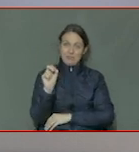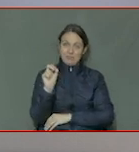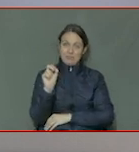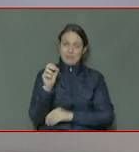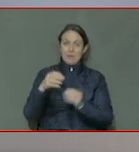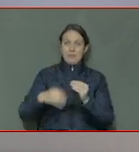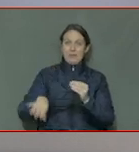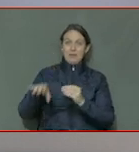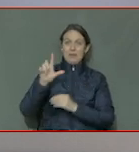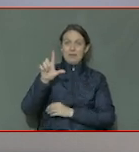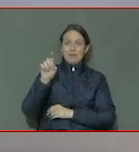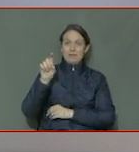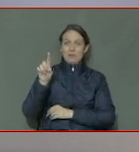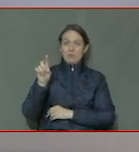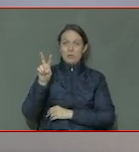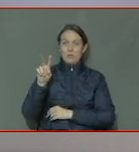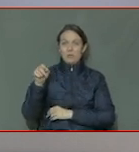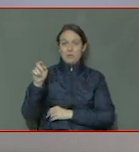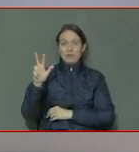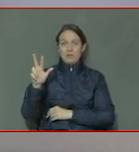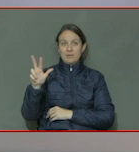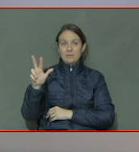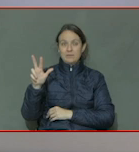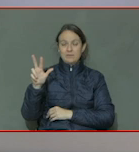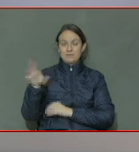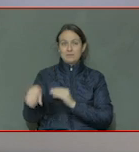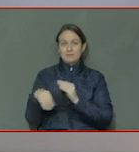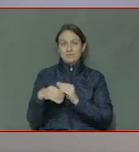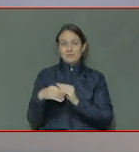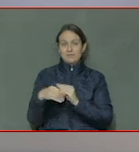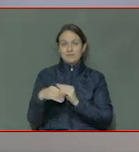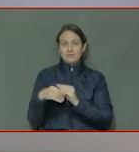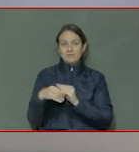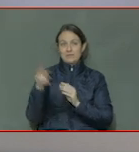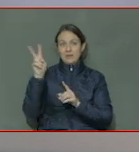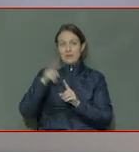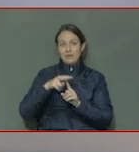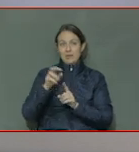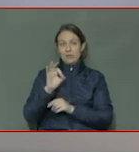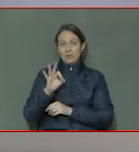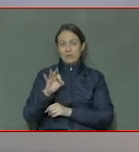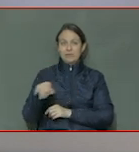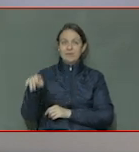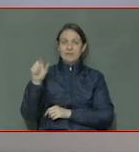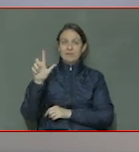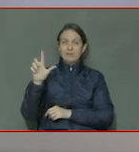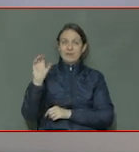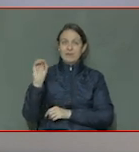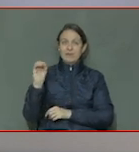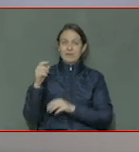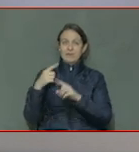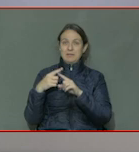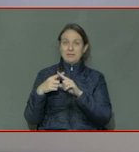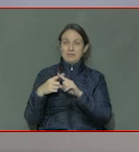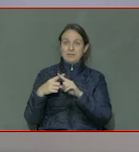Minus 712,88 plus my applied force is 700